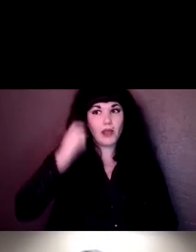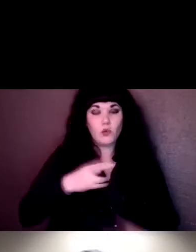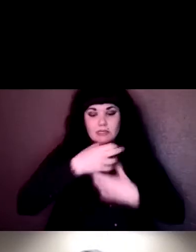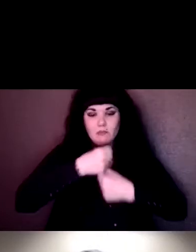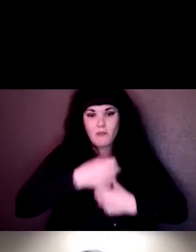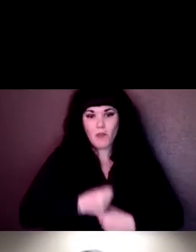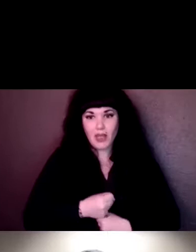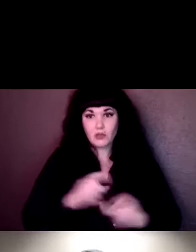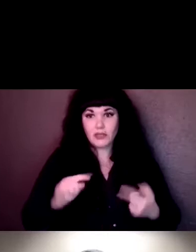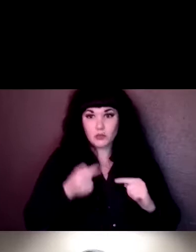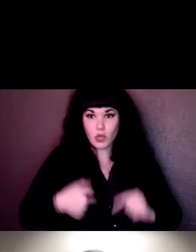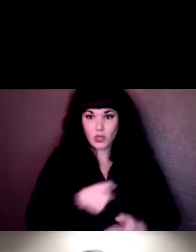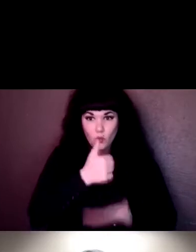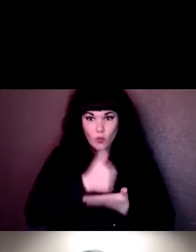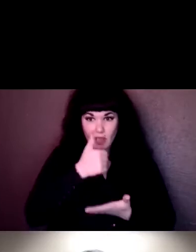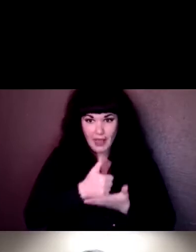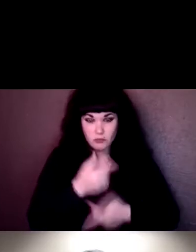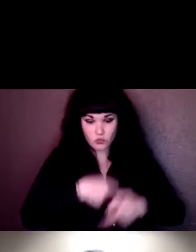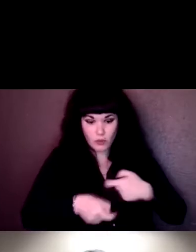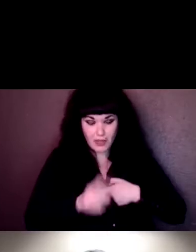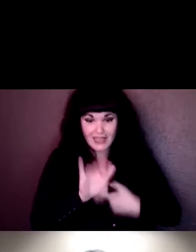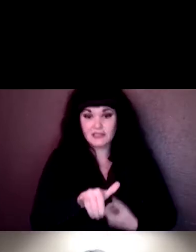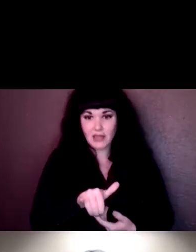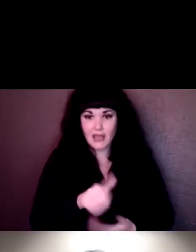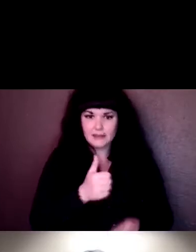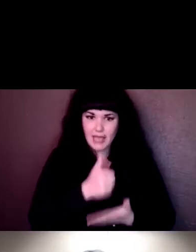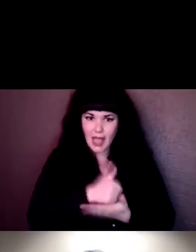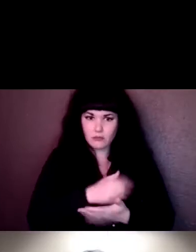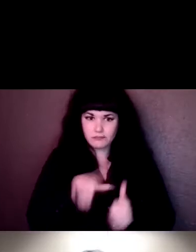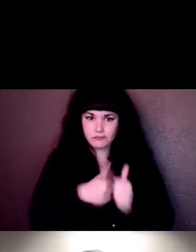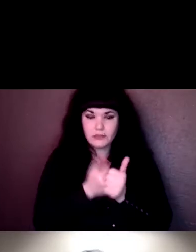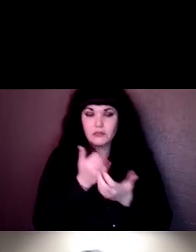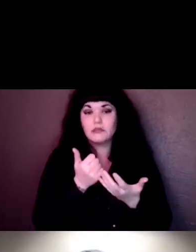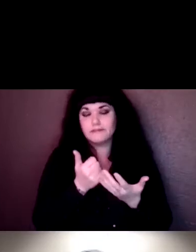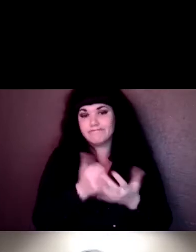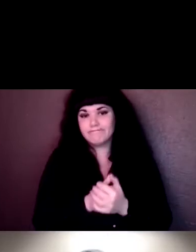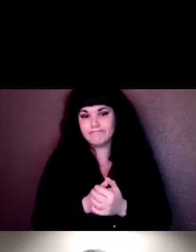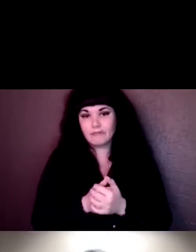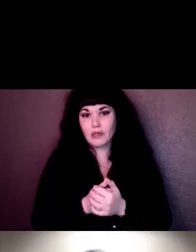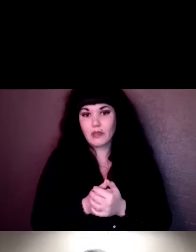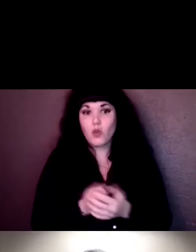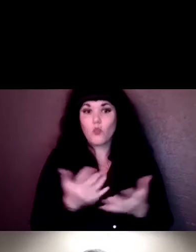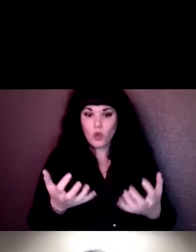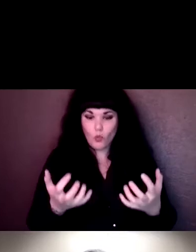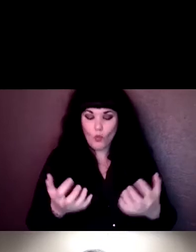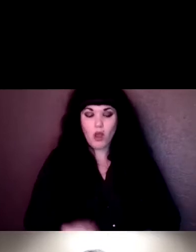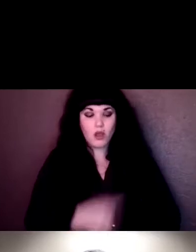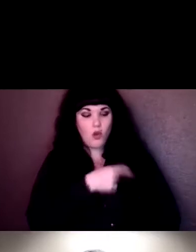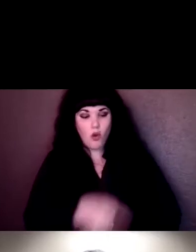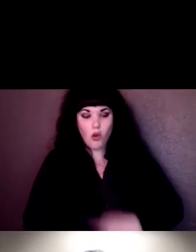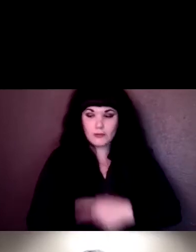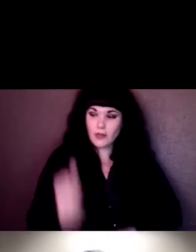that lost neurological function so that in the end, our arms, our backs, our legs work